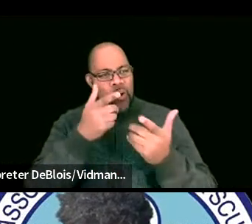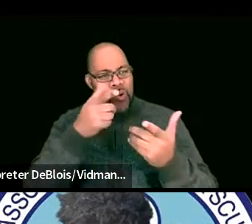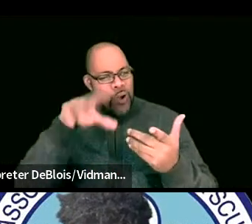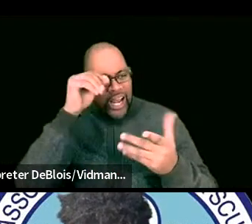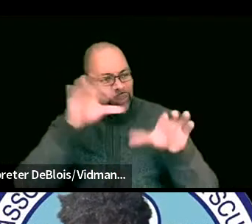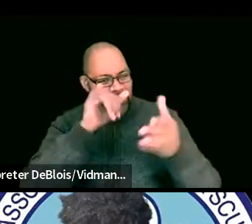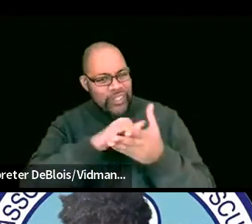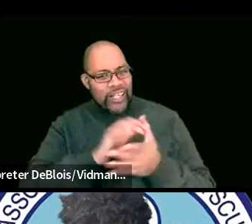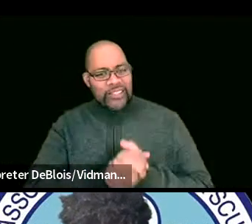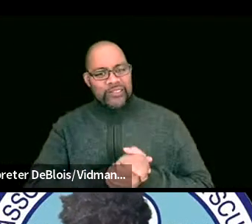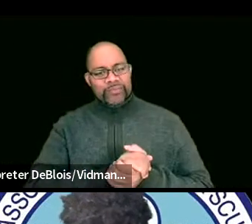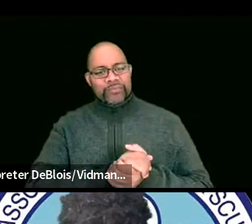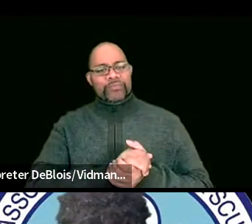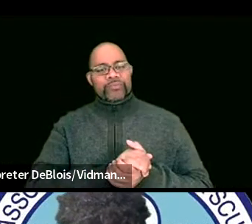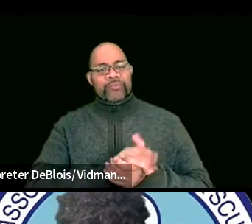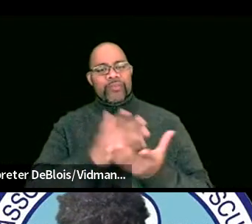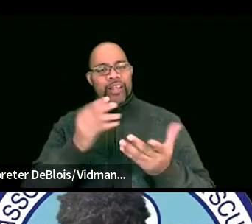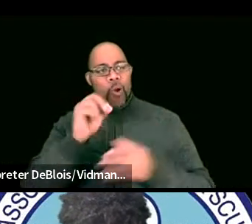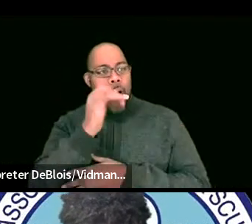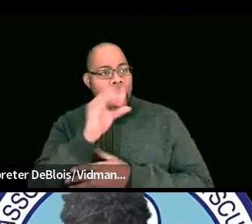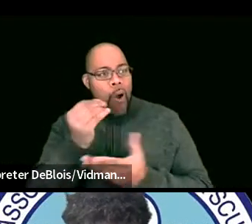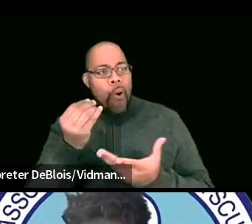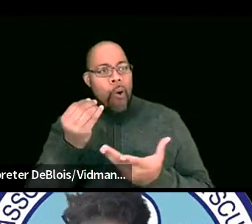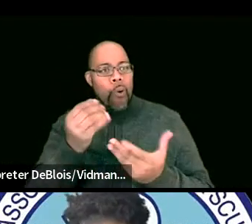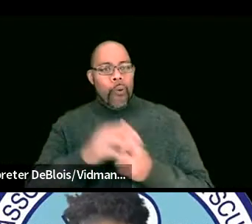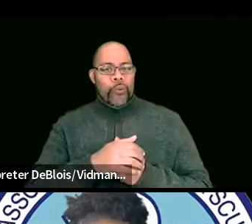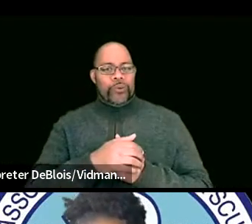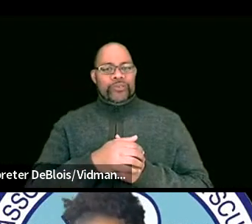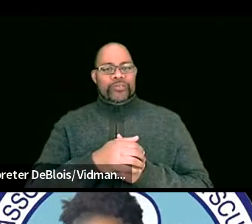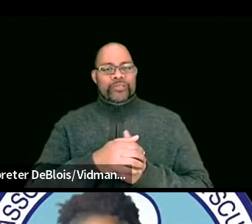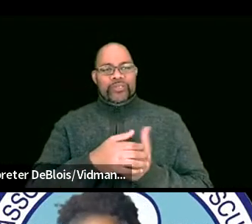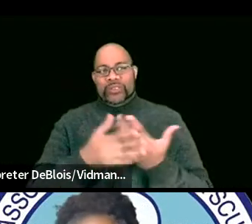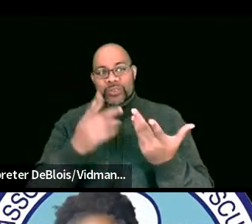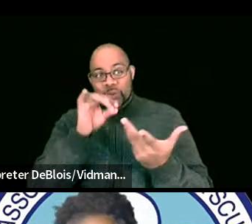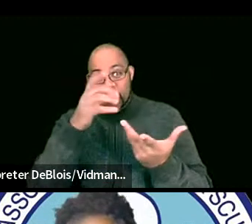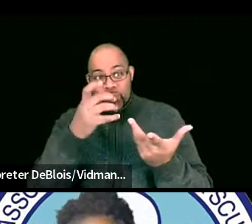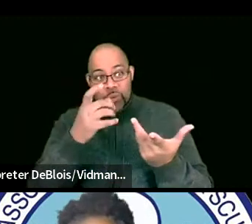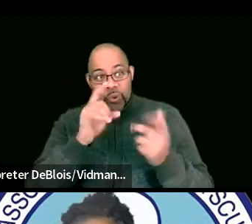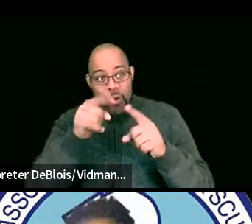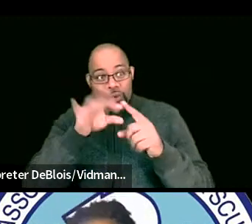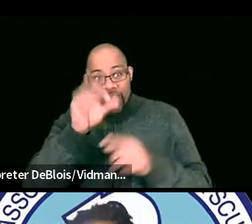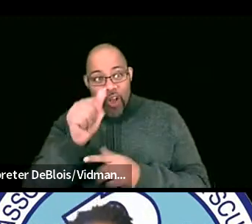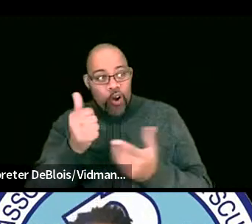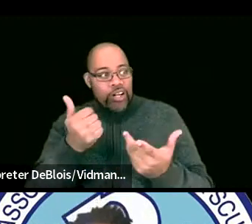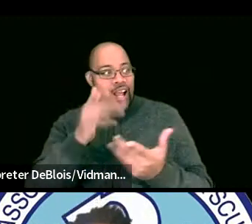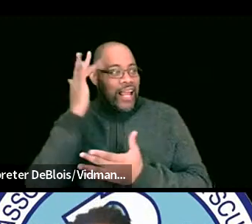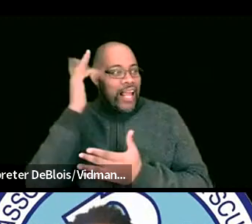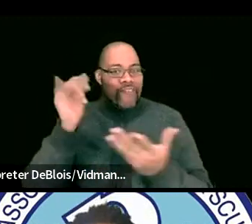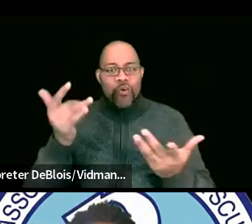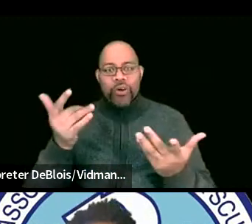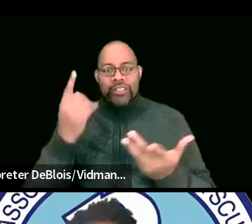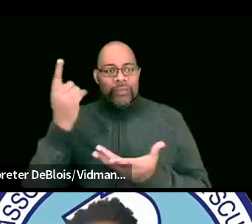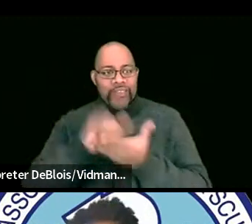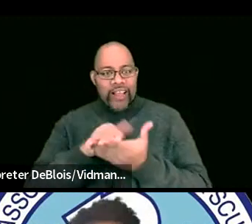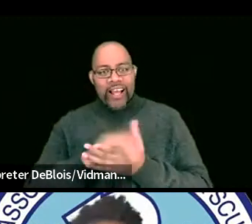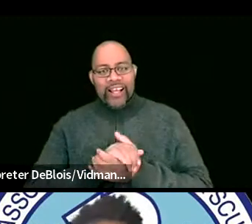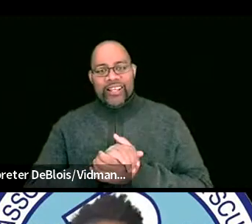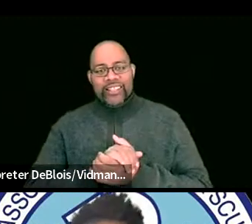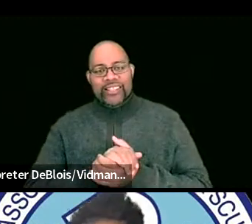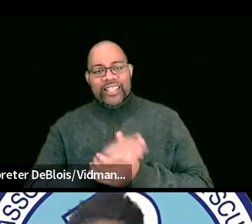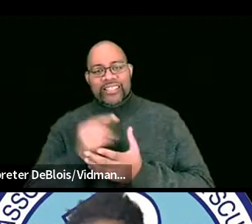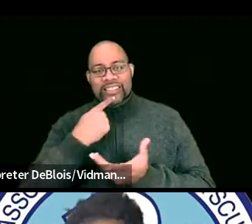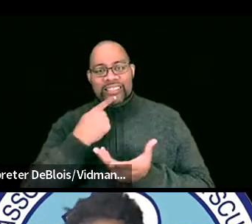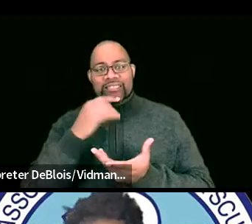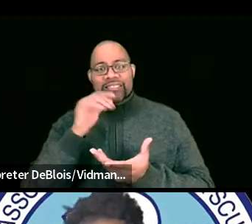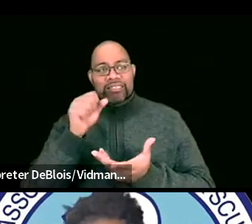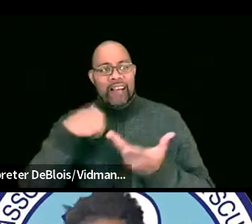do this in Ohio nonetheless? Like, did you guys go to like Florida or California or something? And they were like,